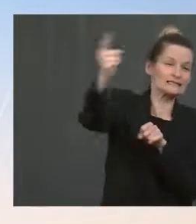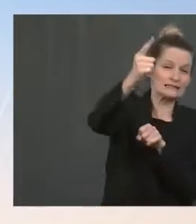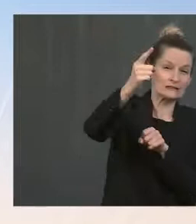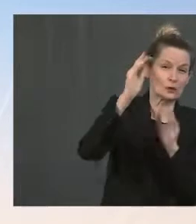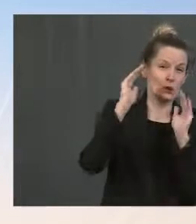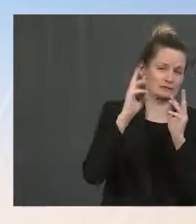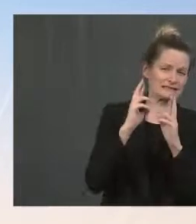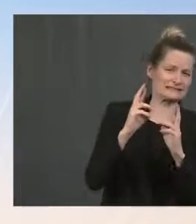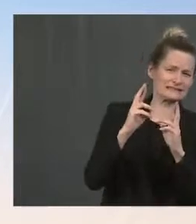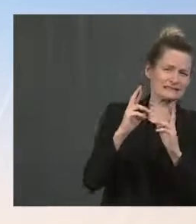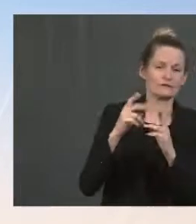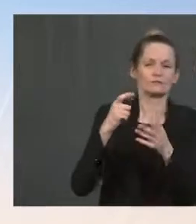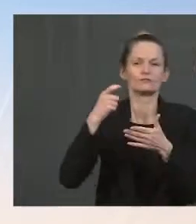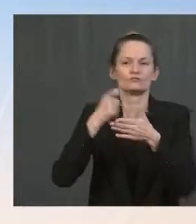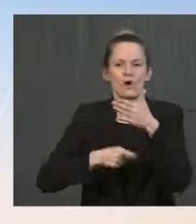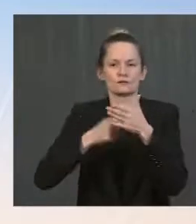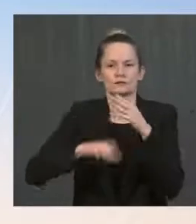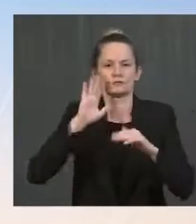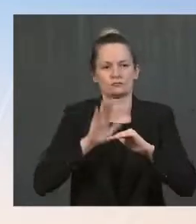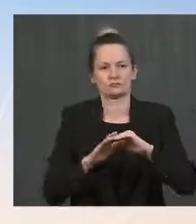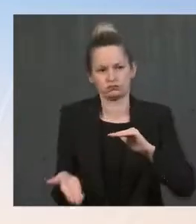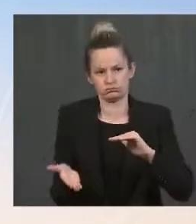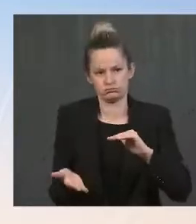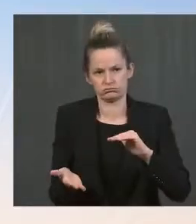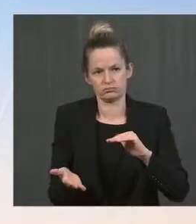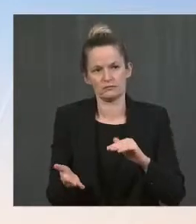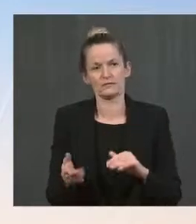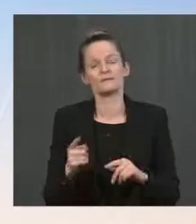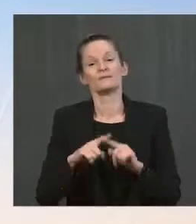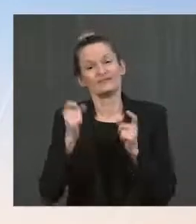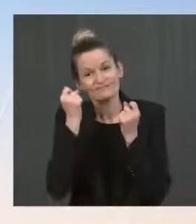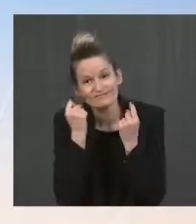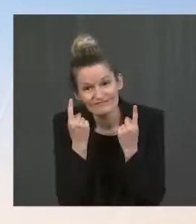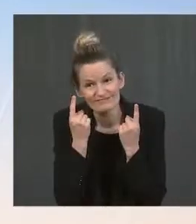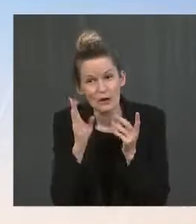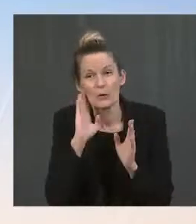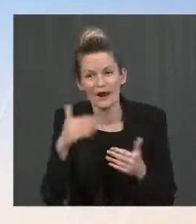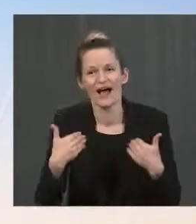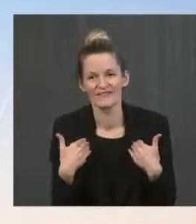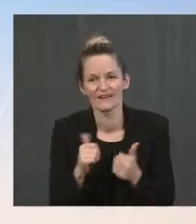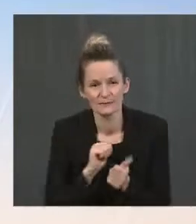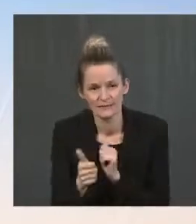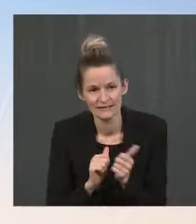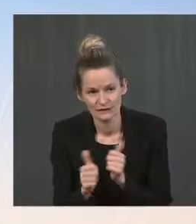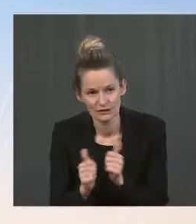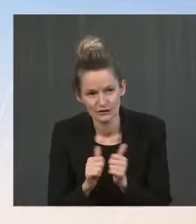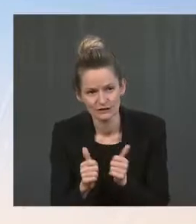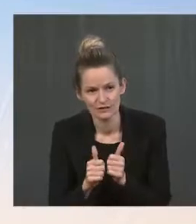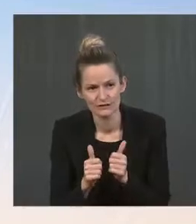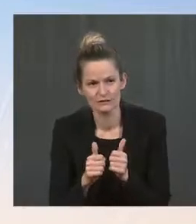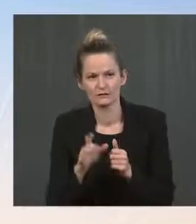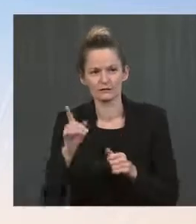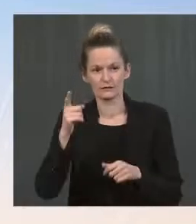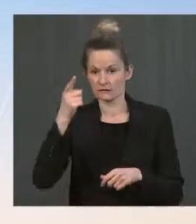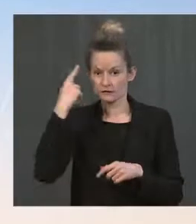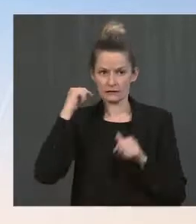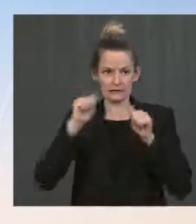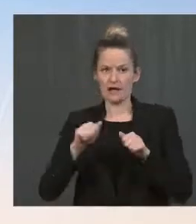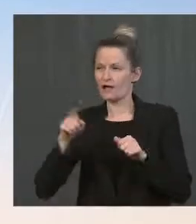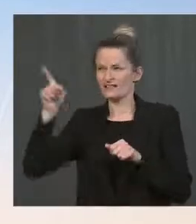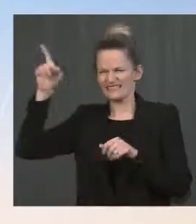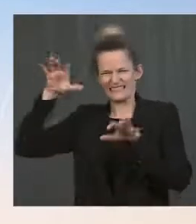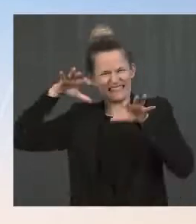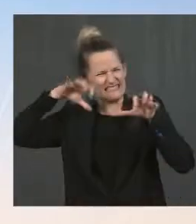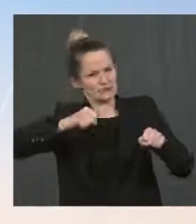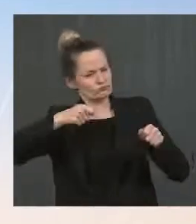to be competition and they're going to have to respond and react to it. So the hope would be that they respond accordingly and that, again, farmers get